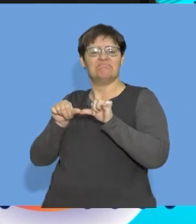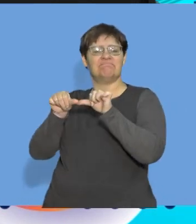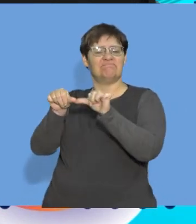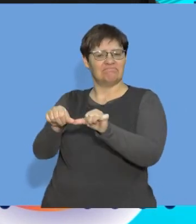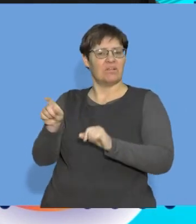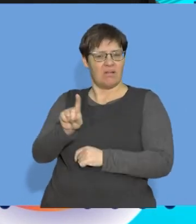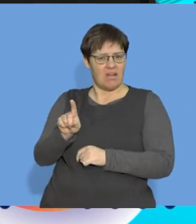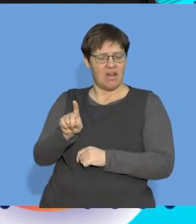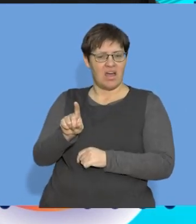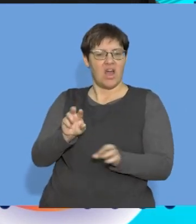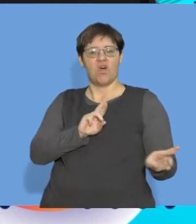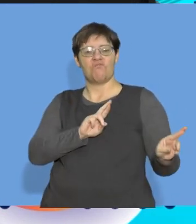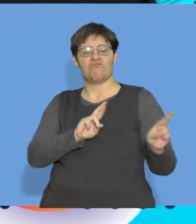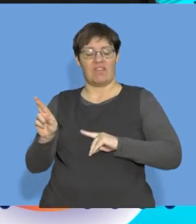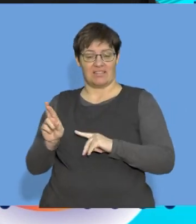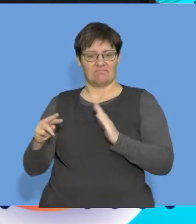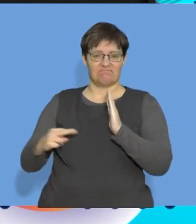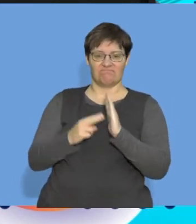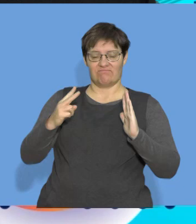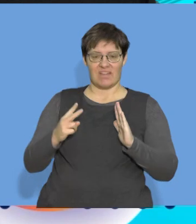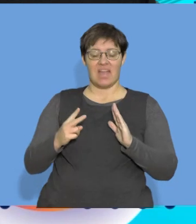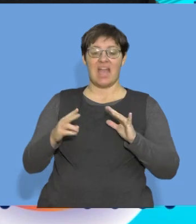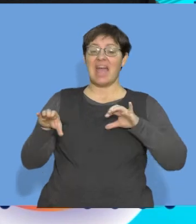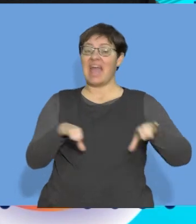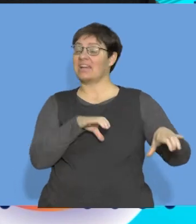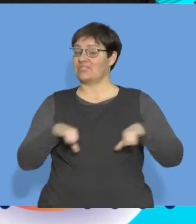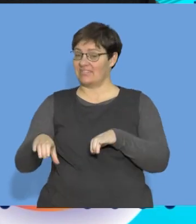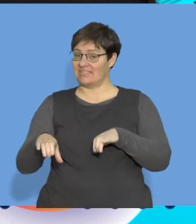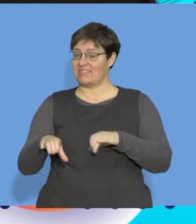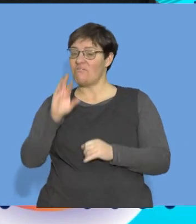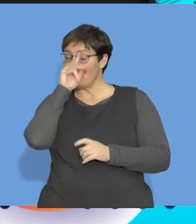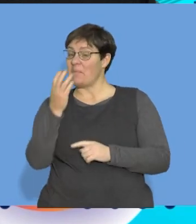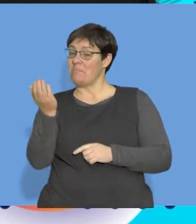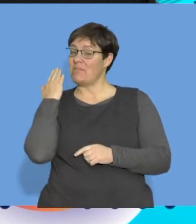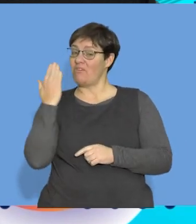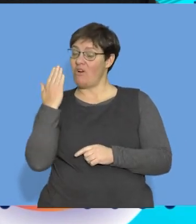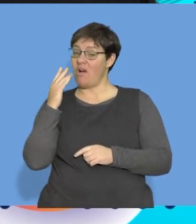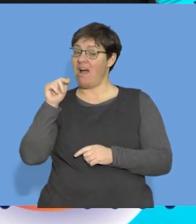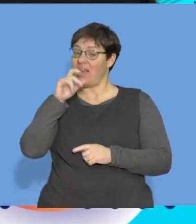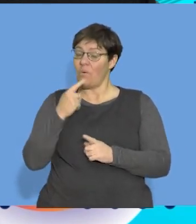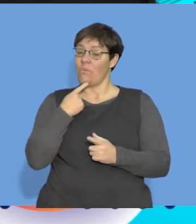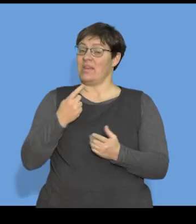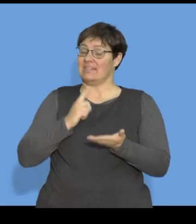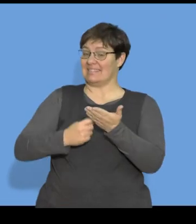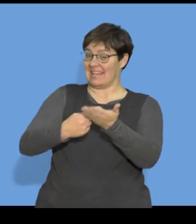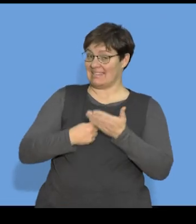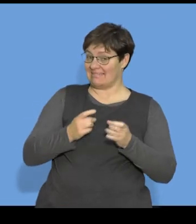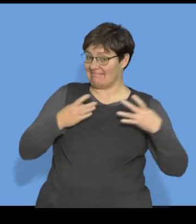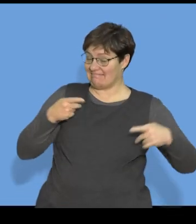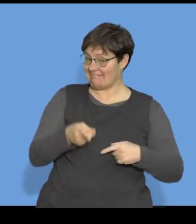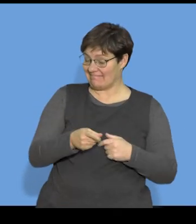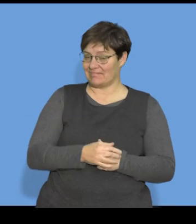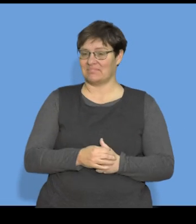to the reflex action and the reflex arc that we did talk to when we started our lesson.